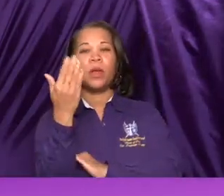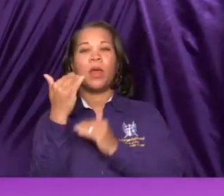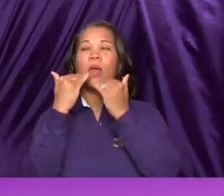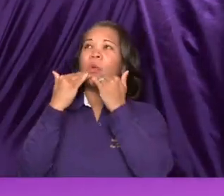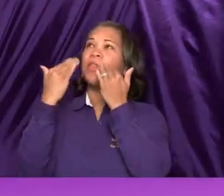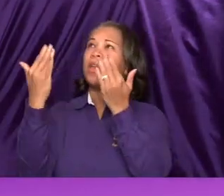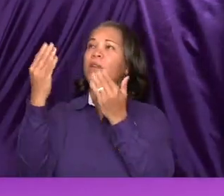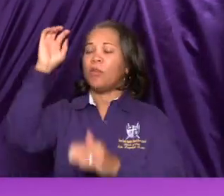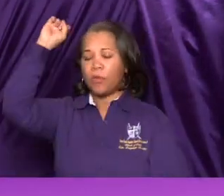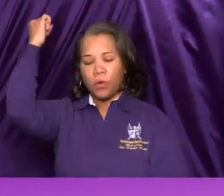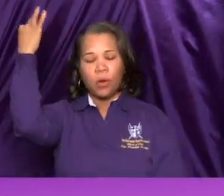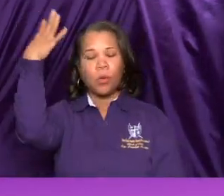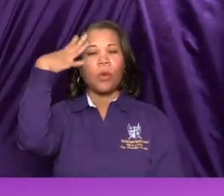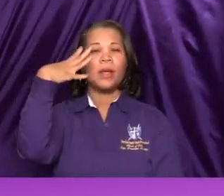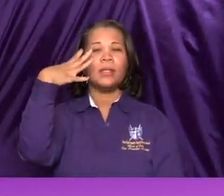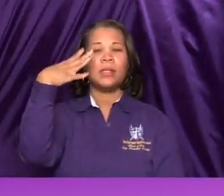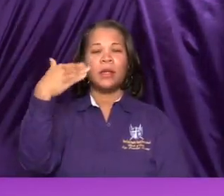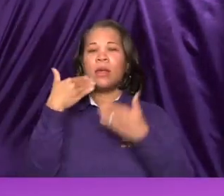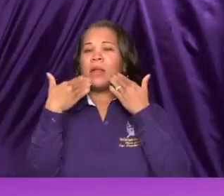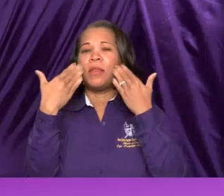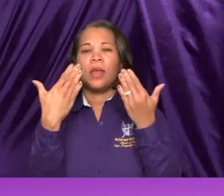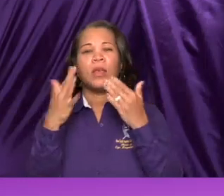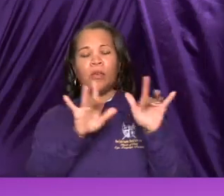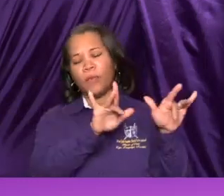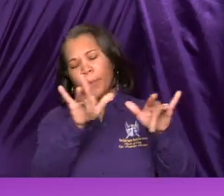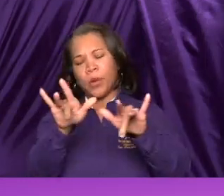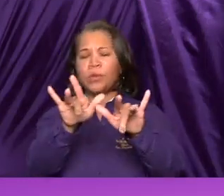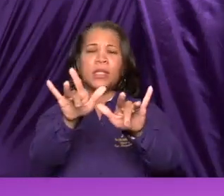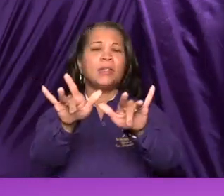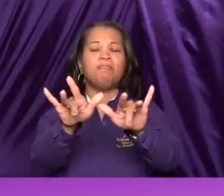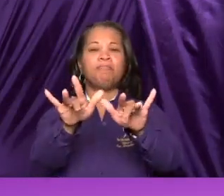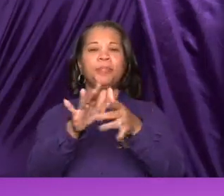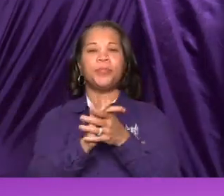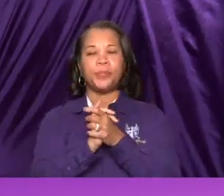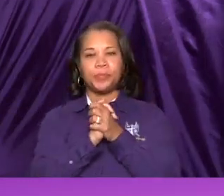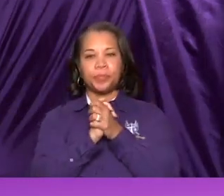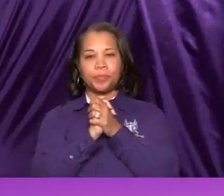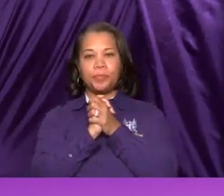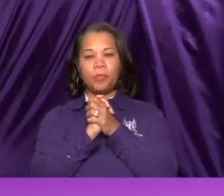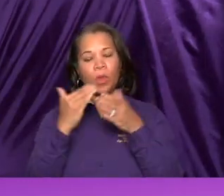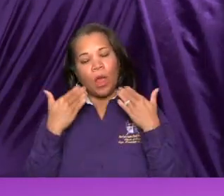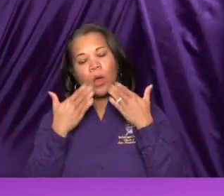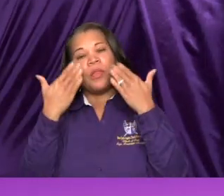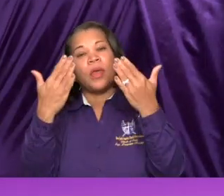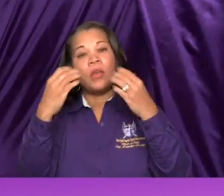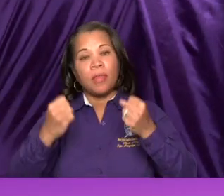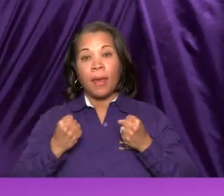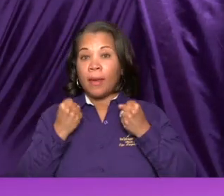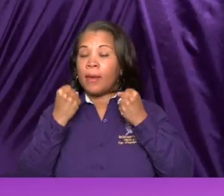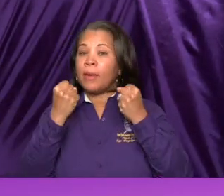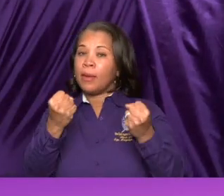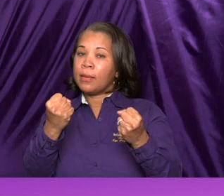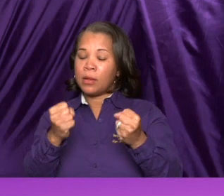for grace, so thankful for mercy. We thank you that healing is still the